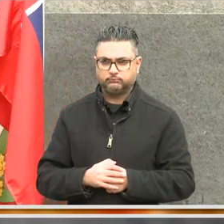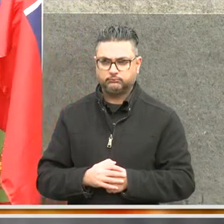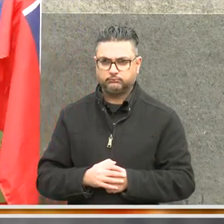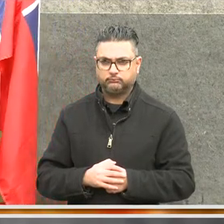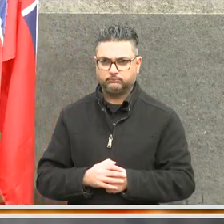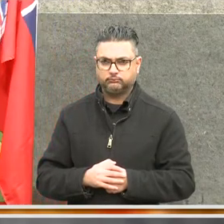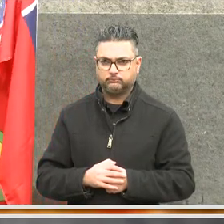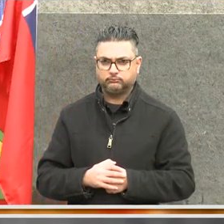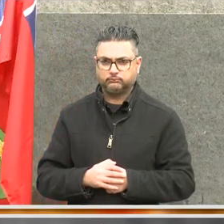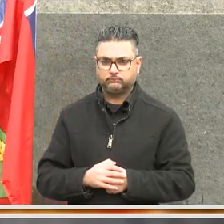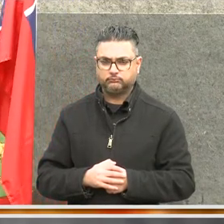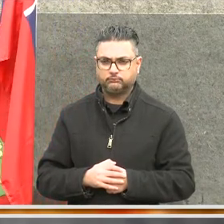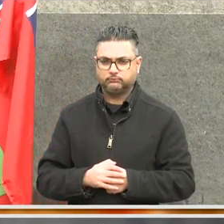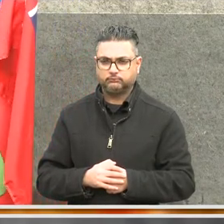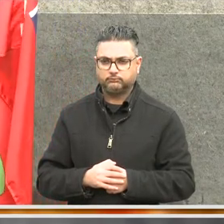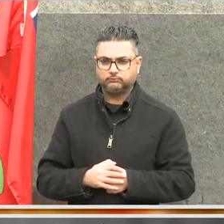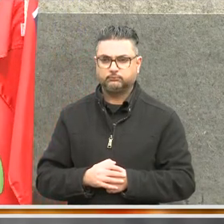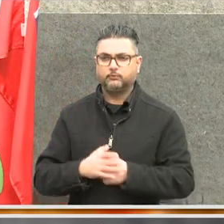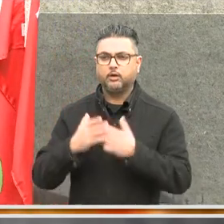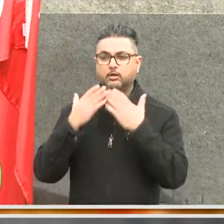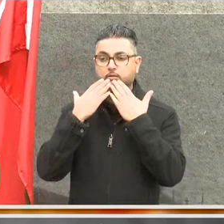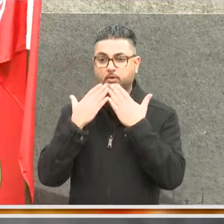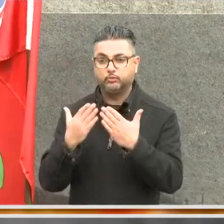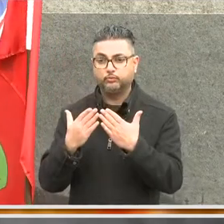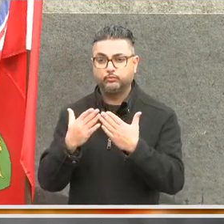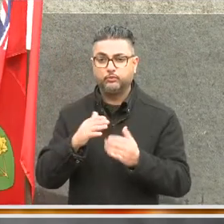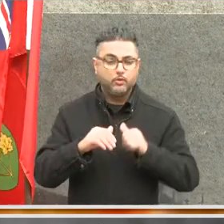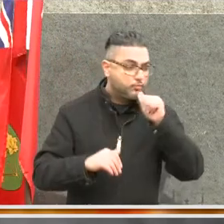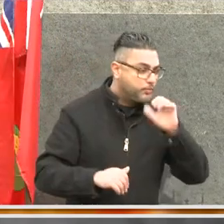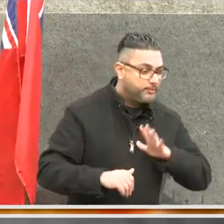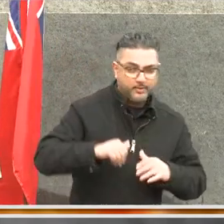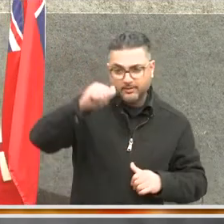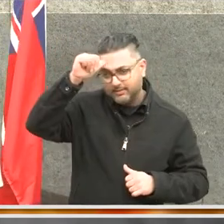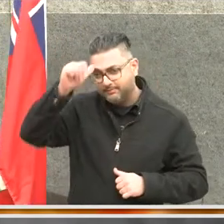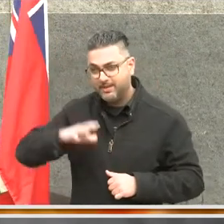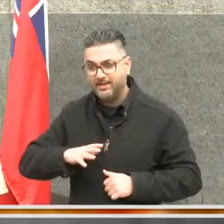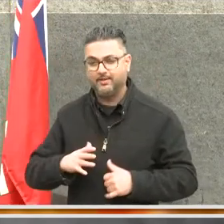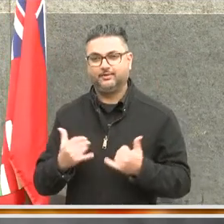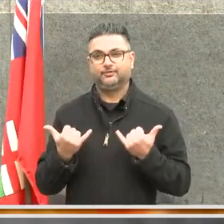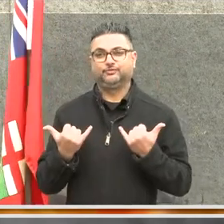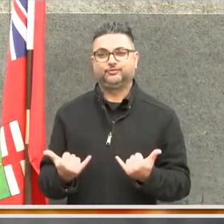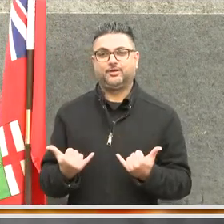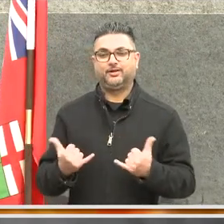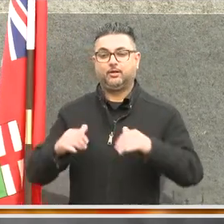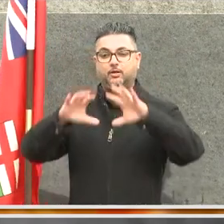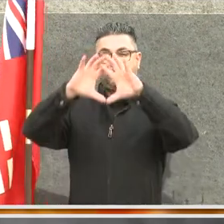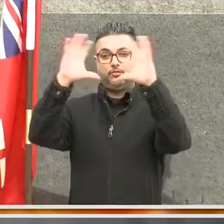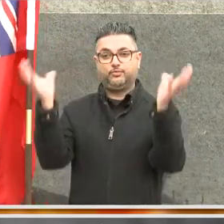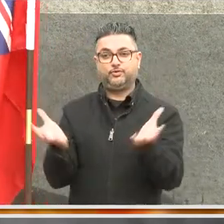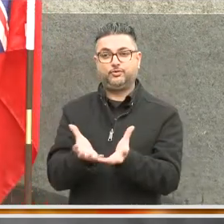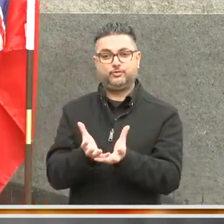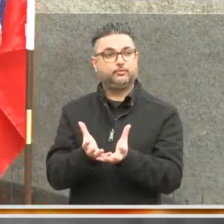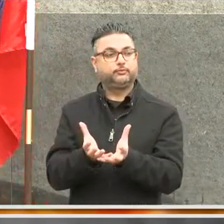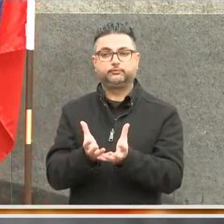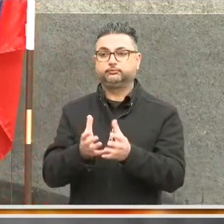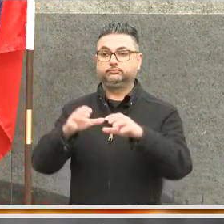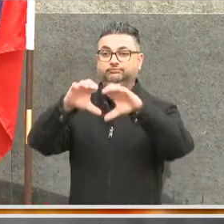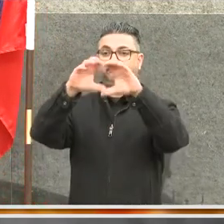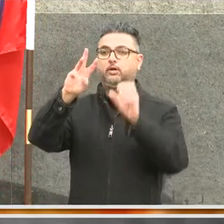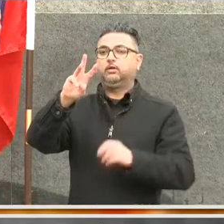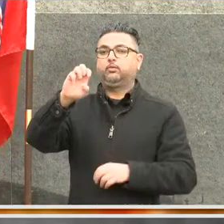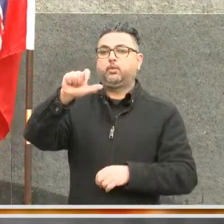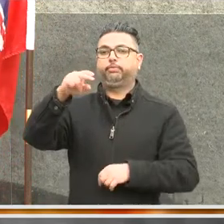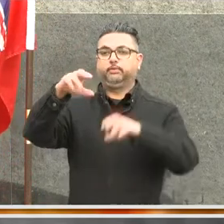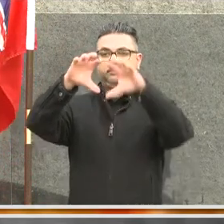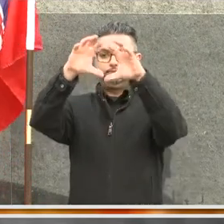Thank you. Ladies and gentlemen, we will now commence the laying of wreath. Mesdames et messieurs, nous allons maintenant commencer le dépôt des